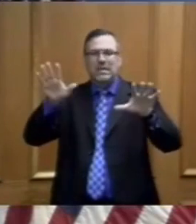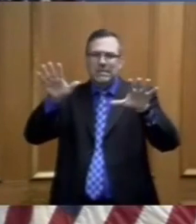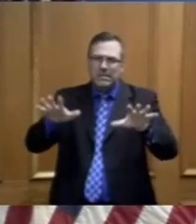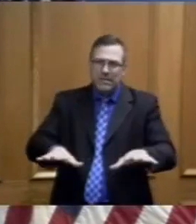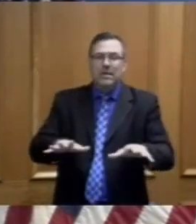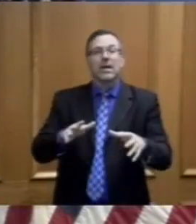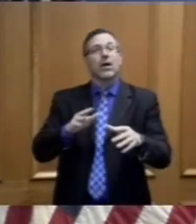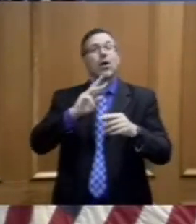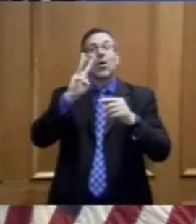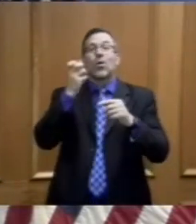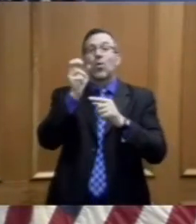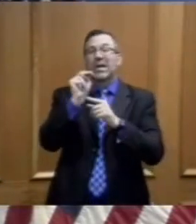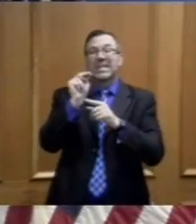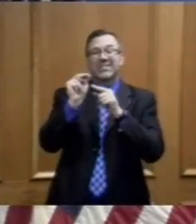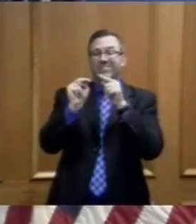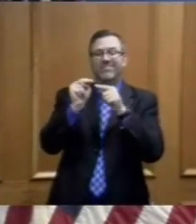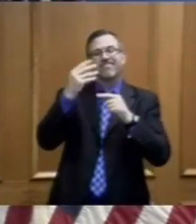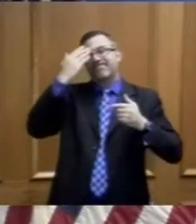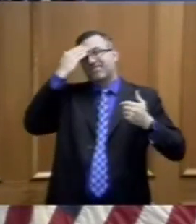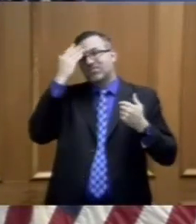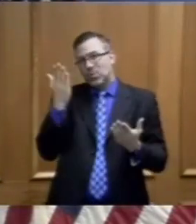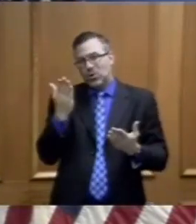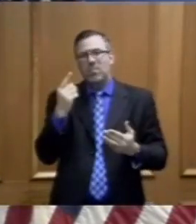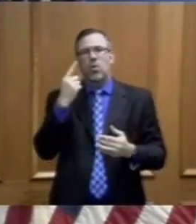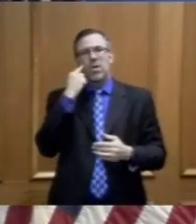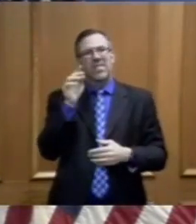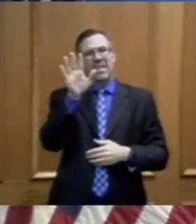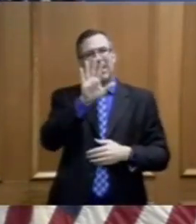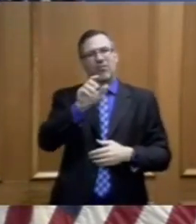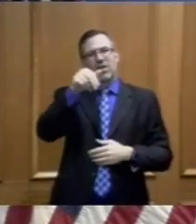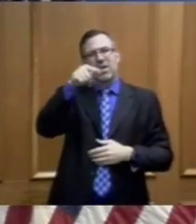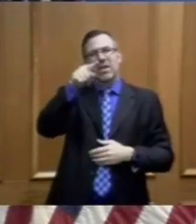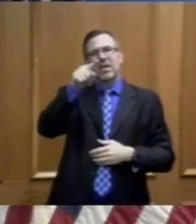we believe it'll be somewhere potentially in the third week of April.